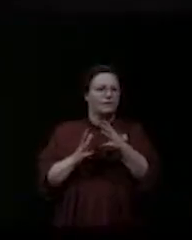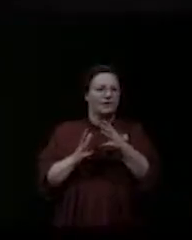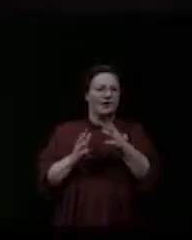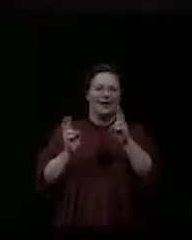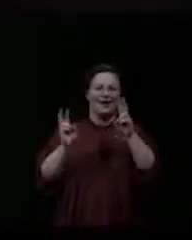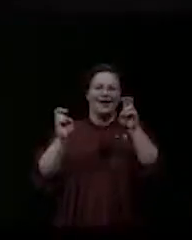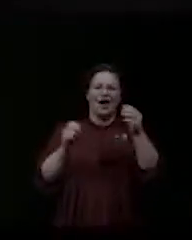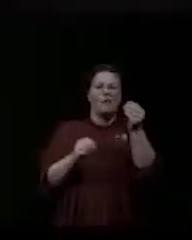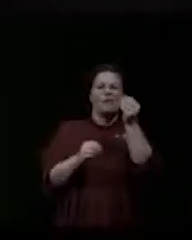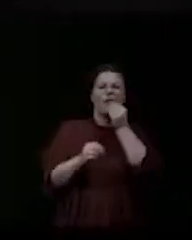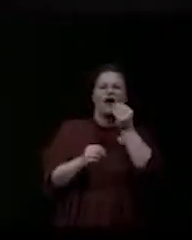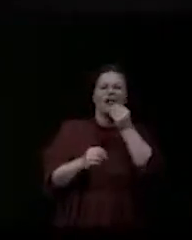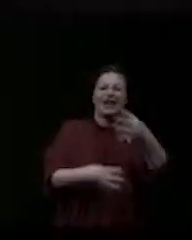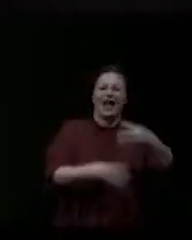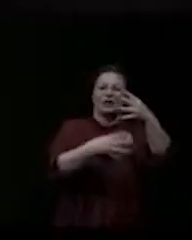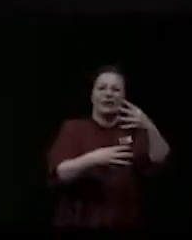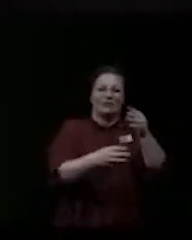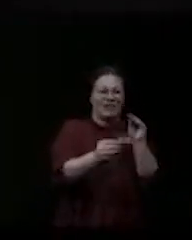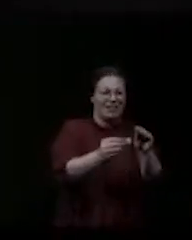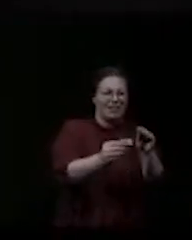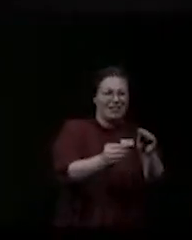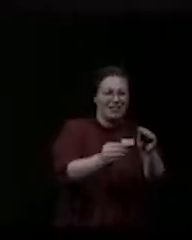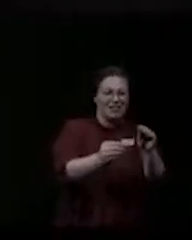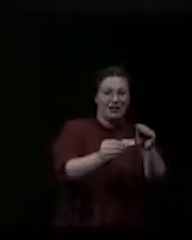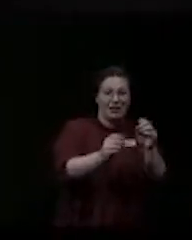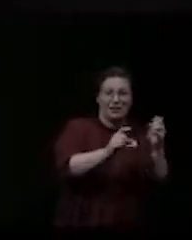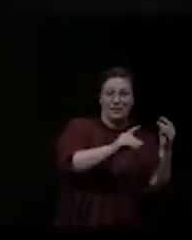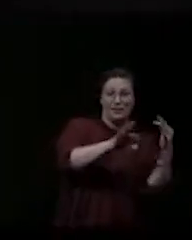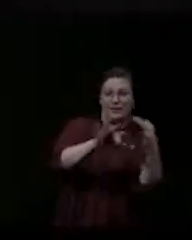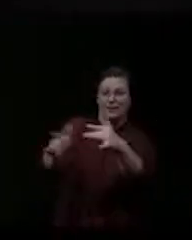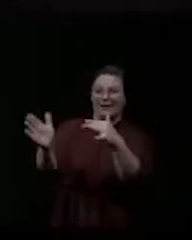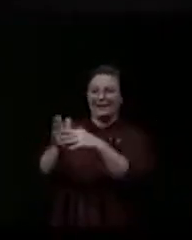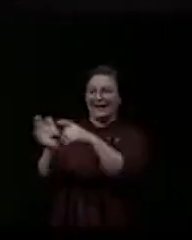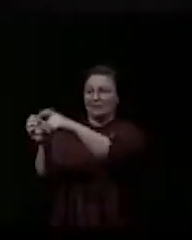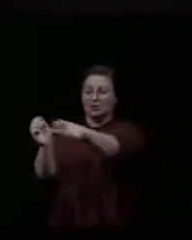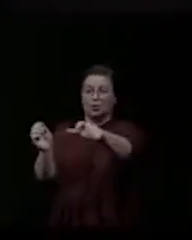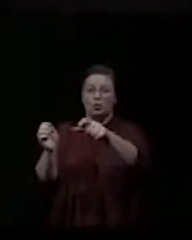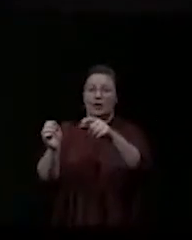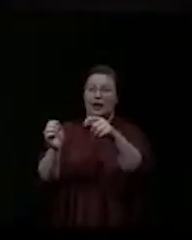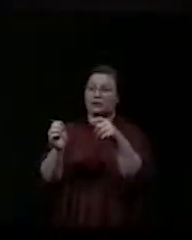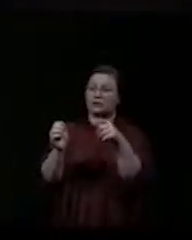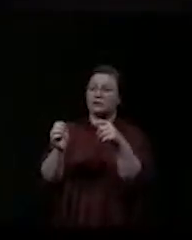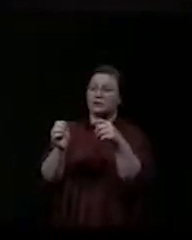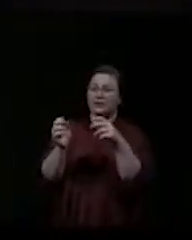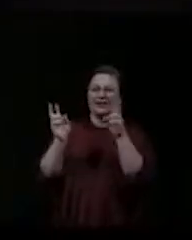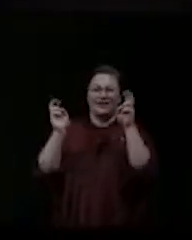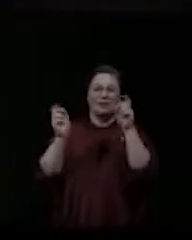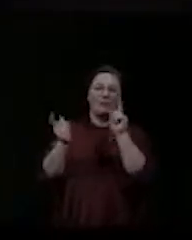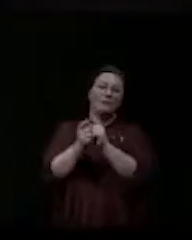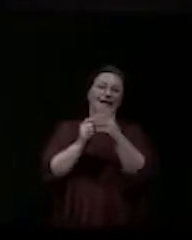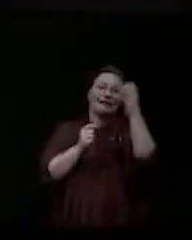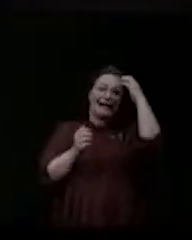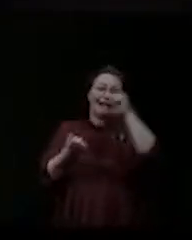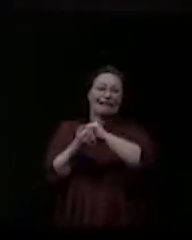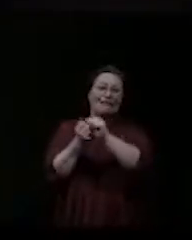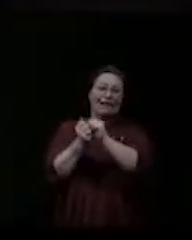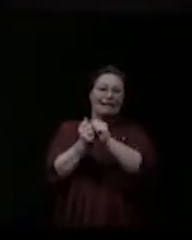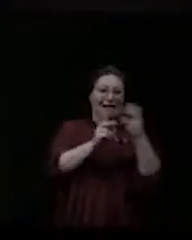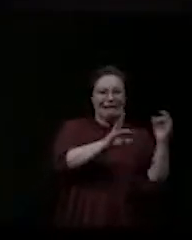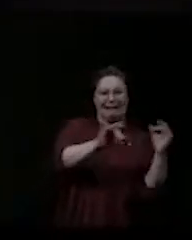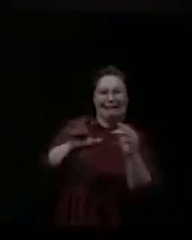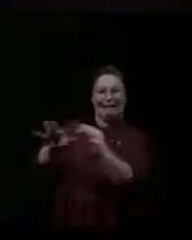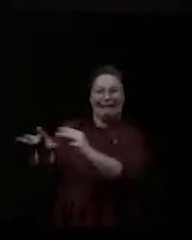feed the algorithms into the brains of anyone who is basically, you know, brainwashing anyone